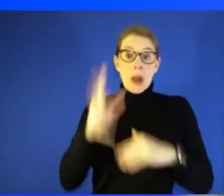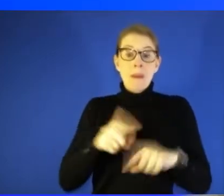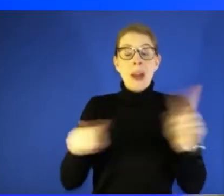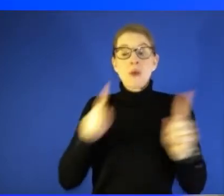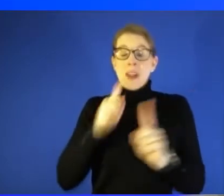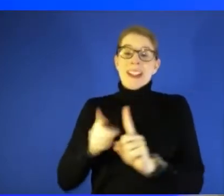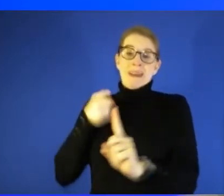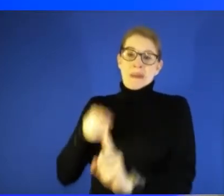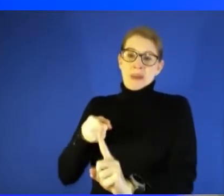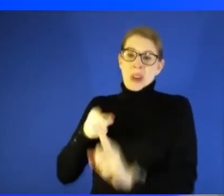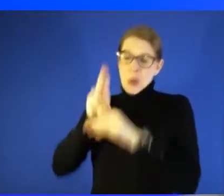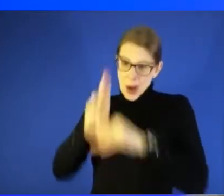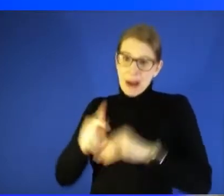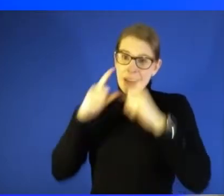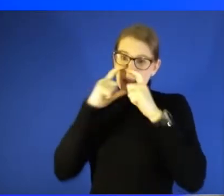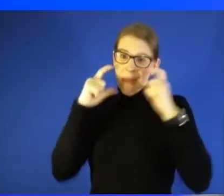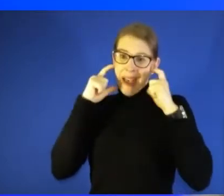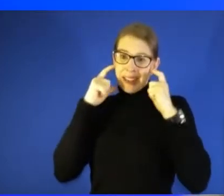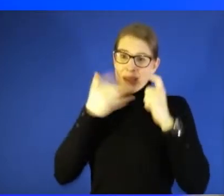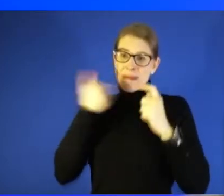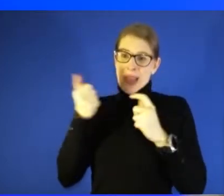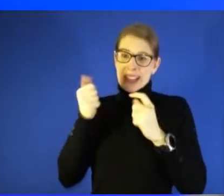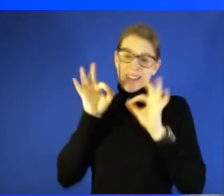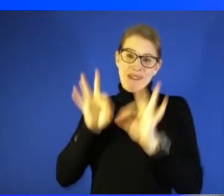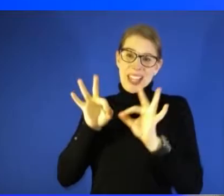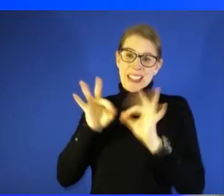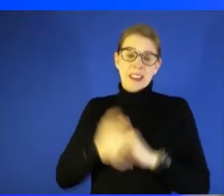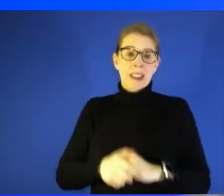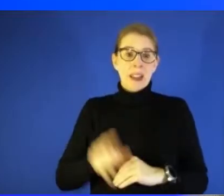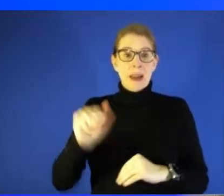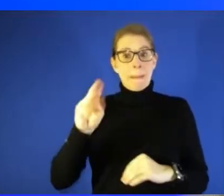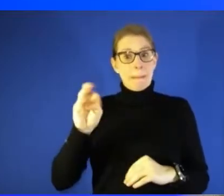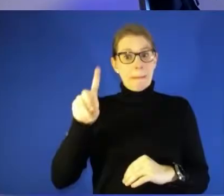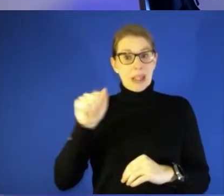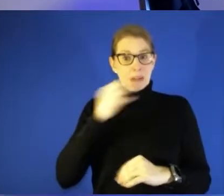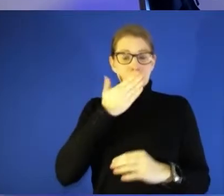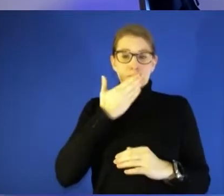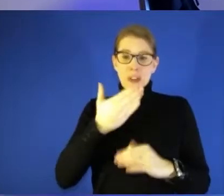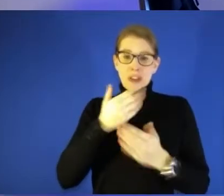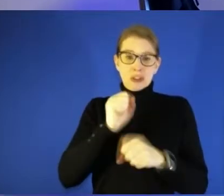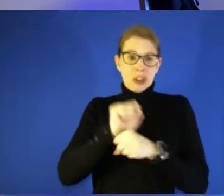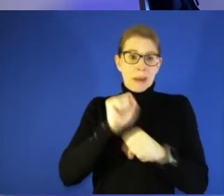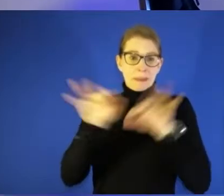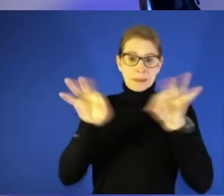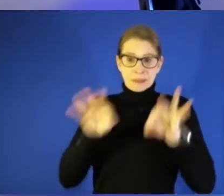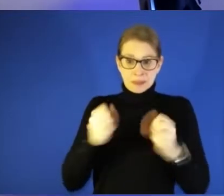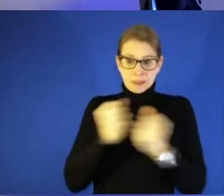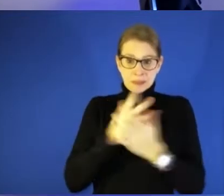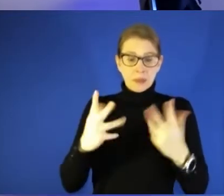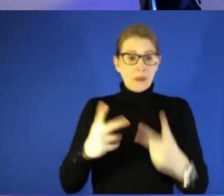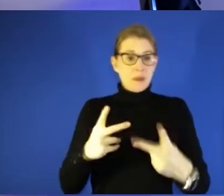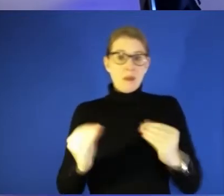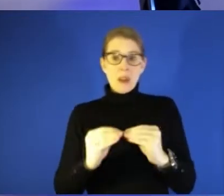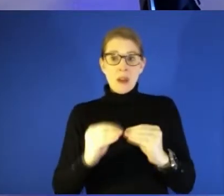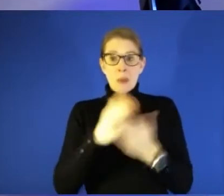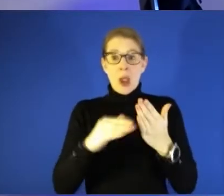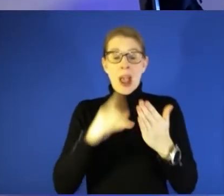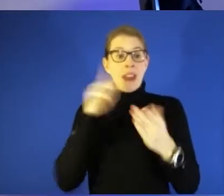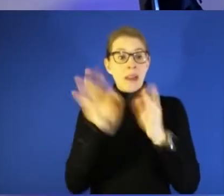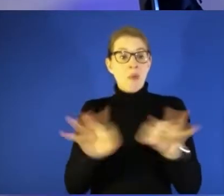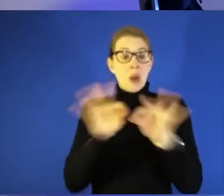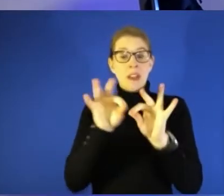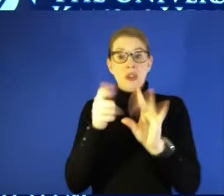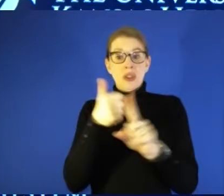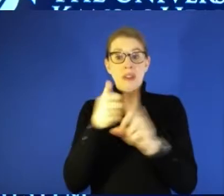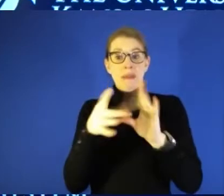mask, wearing the one that's the best fit. And Amanda did a fabulous job of walking through that. So. And two other components, because I think it's important that you just said that. Just having